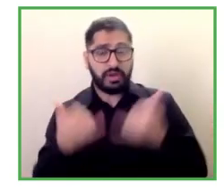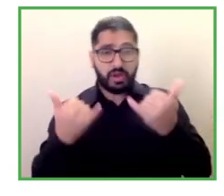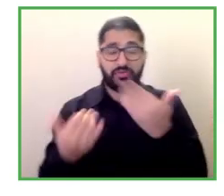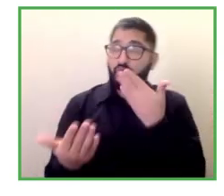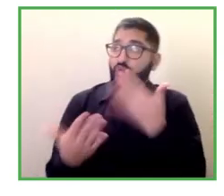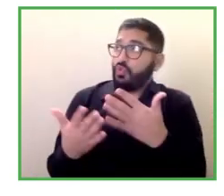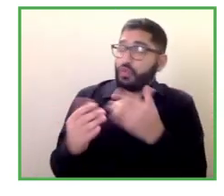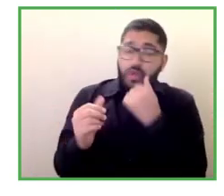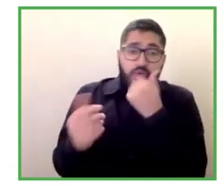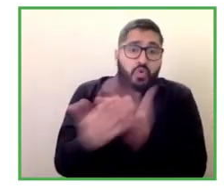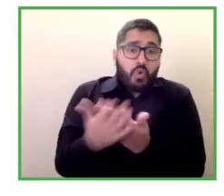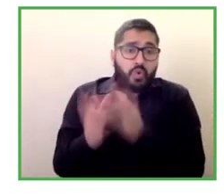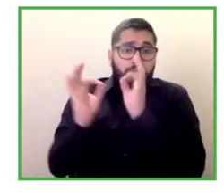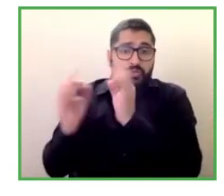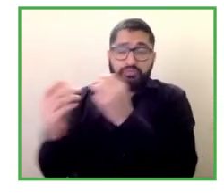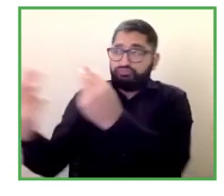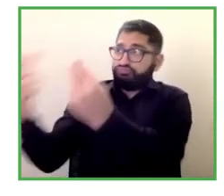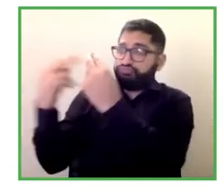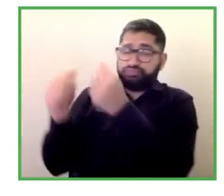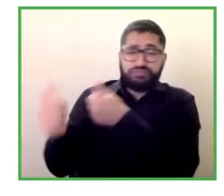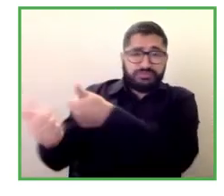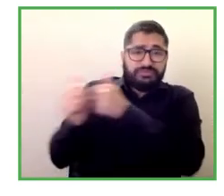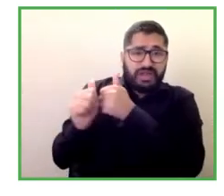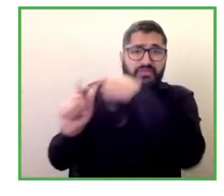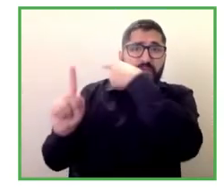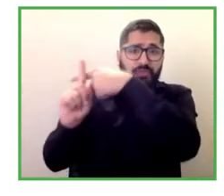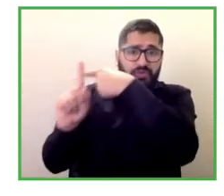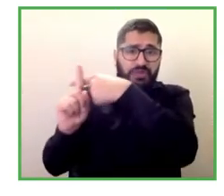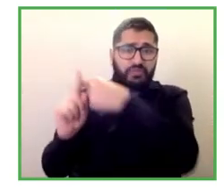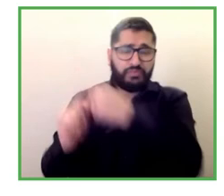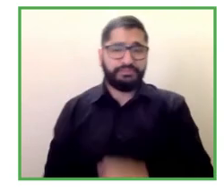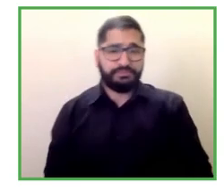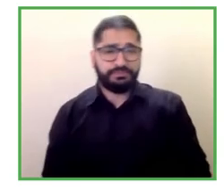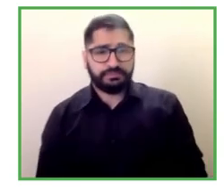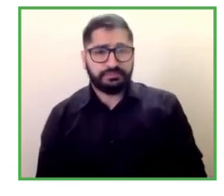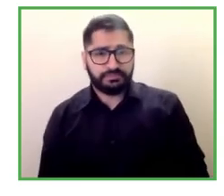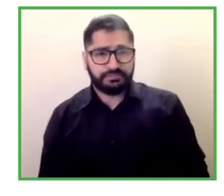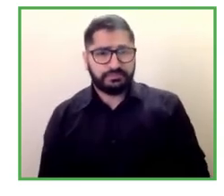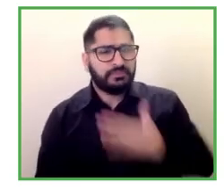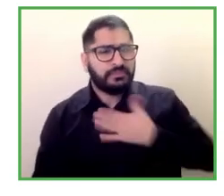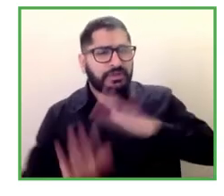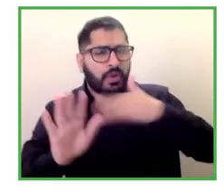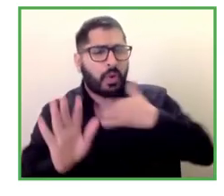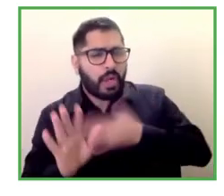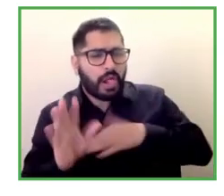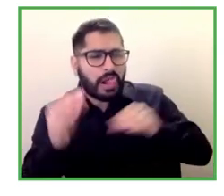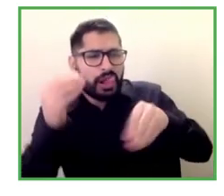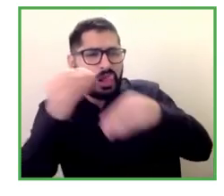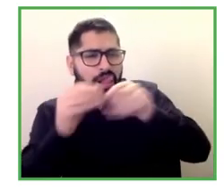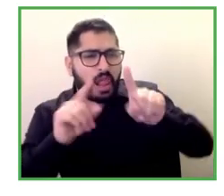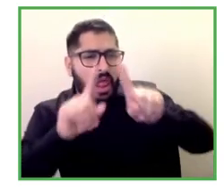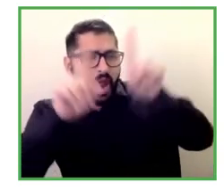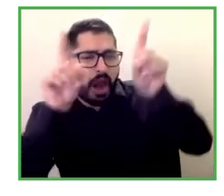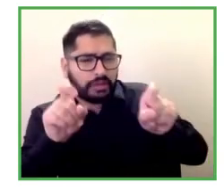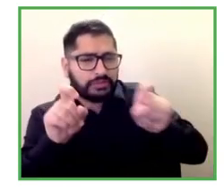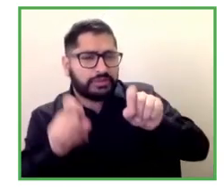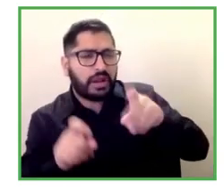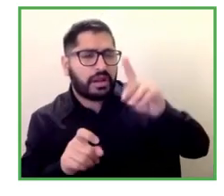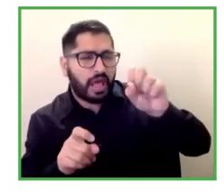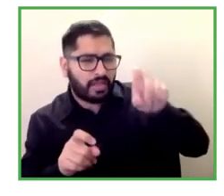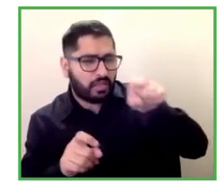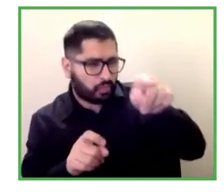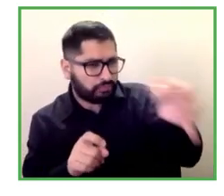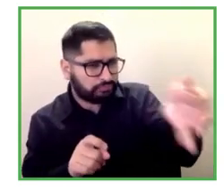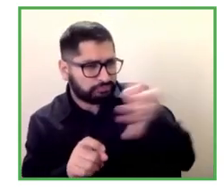challenges. But also, in the presentation that you provide, and maybe this question can be answered by Katia,